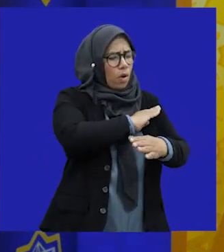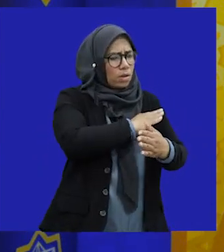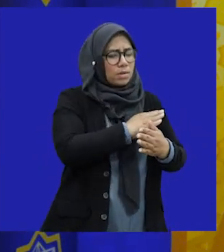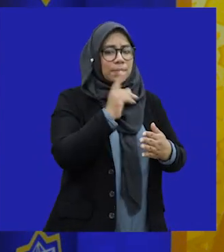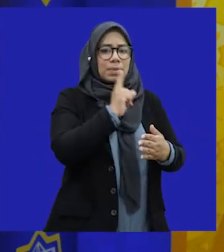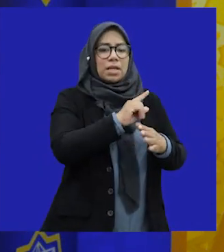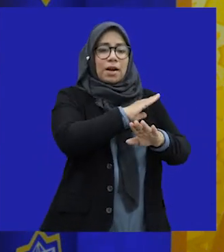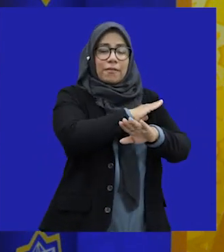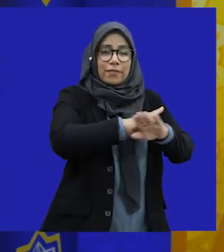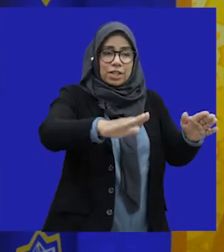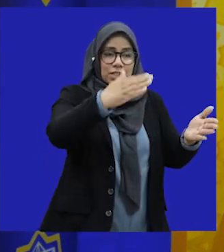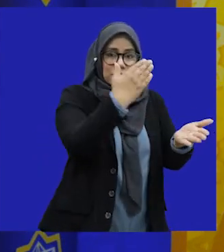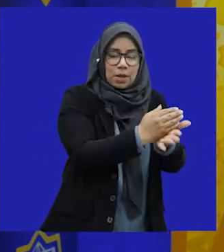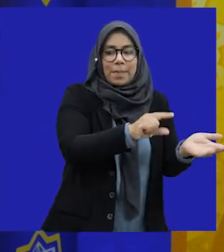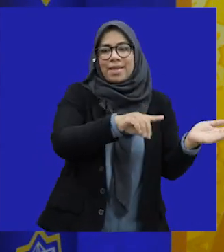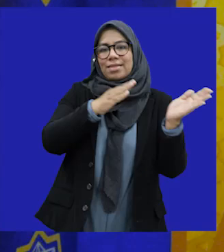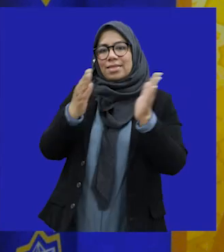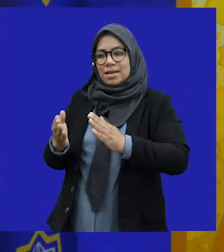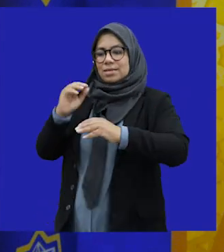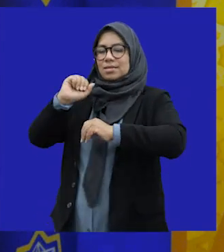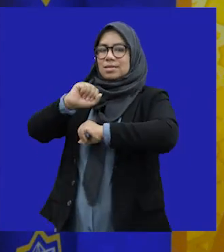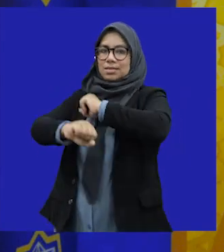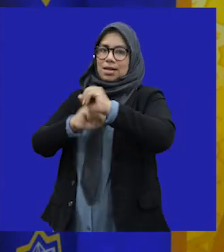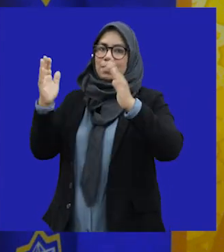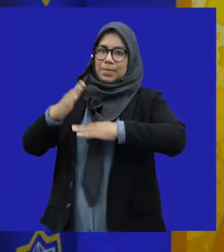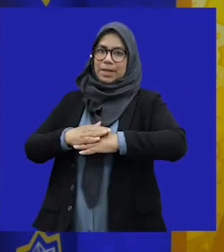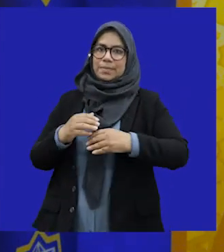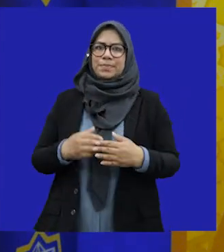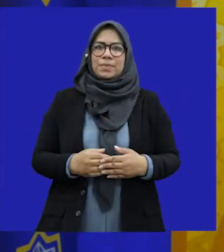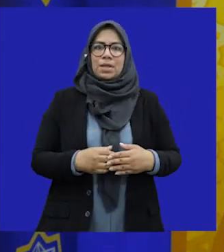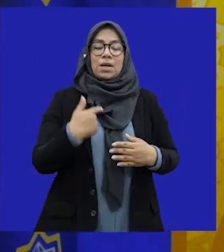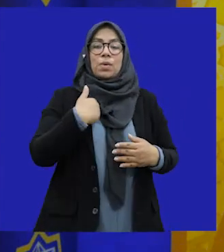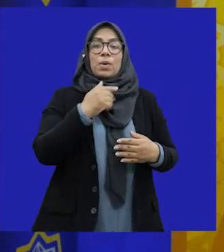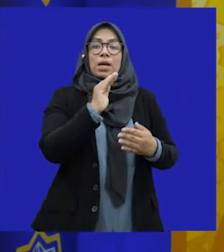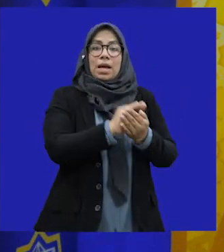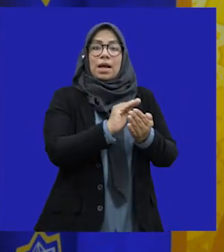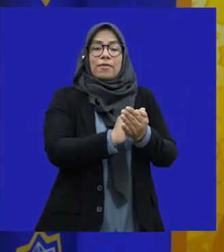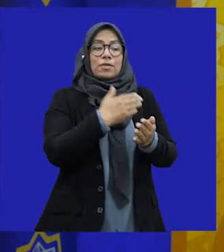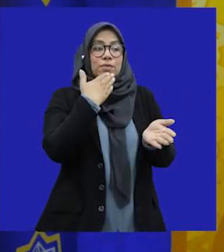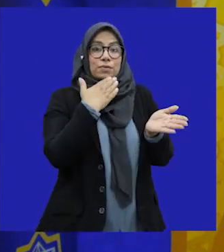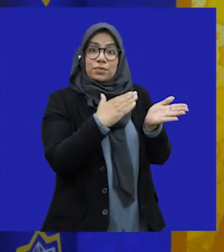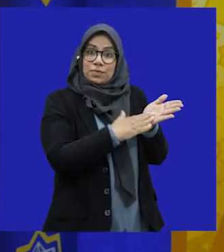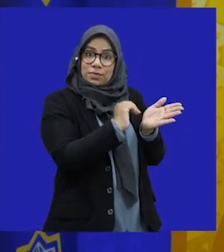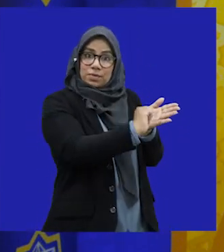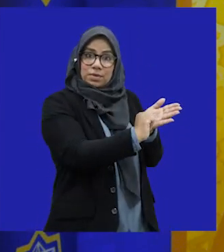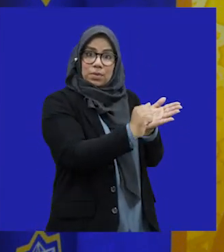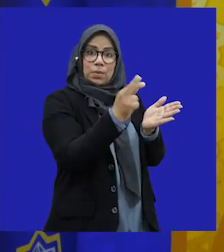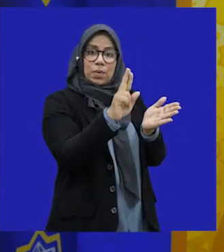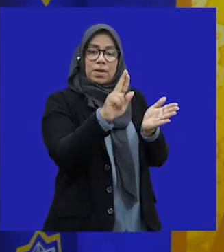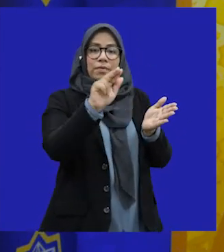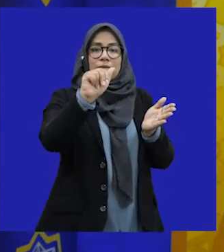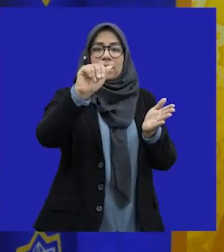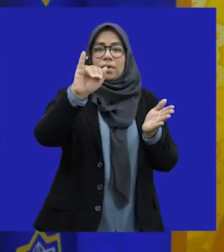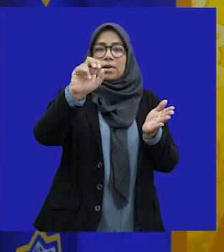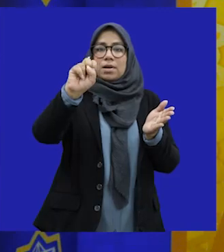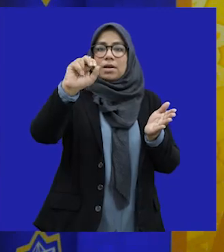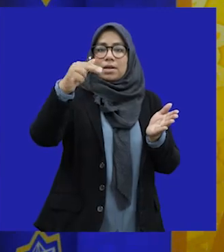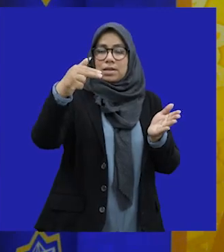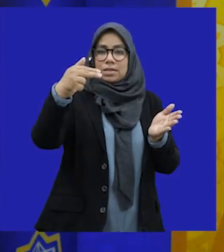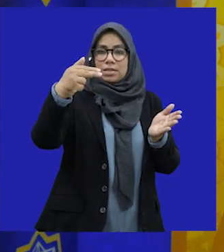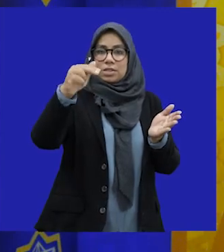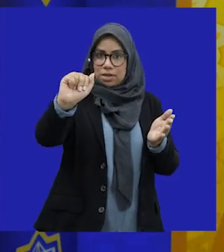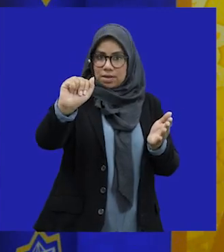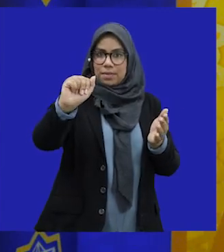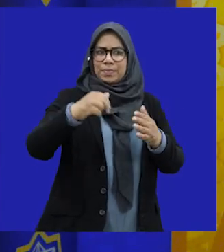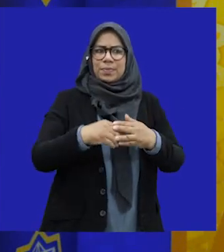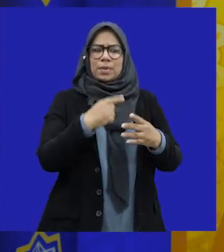as we learn from the hadith of Aisha radiallahu anha, that Rasulullah sallallahu alayhi wasallam